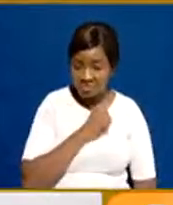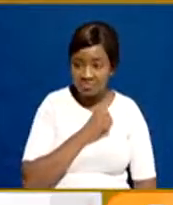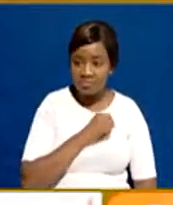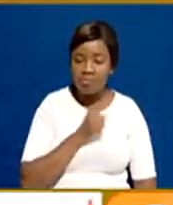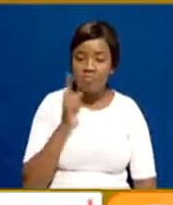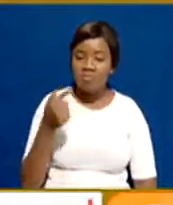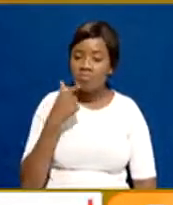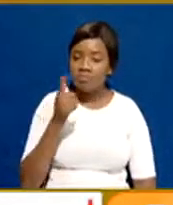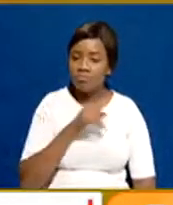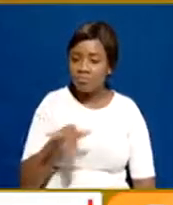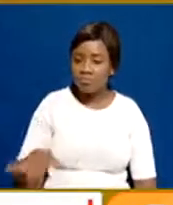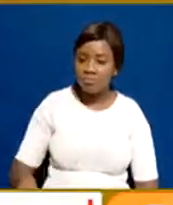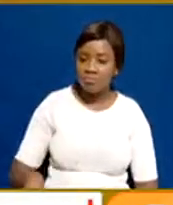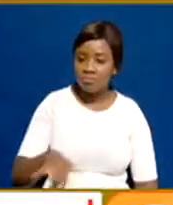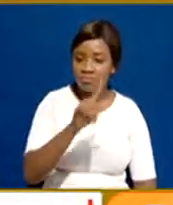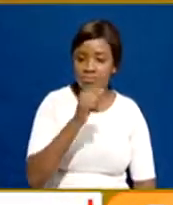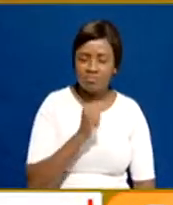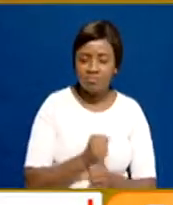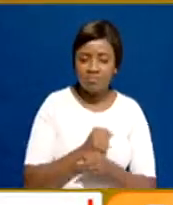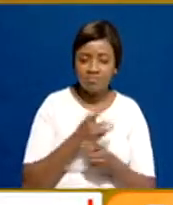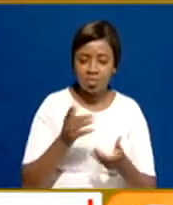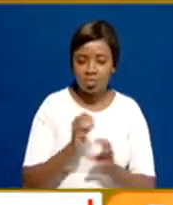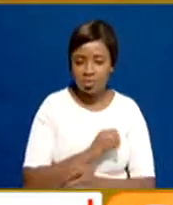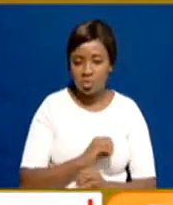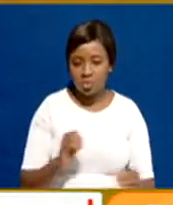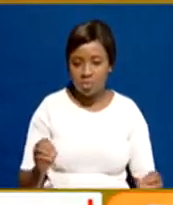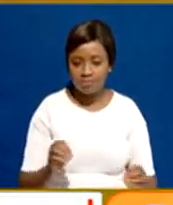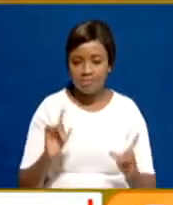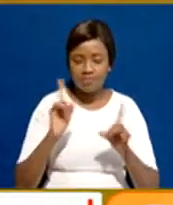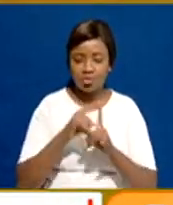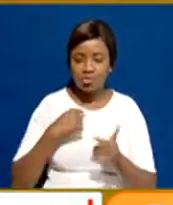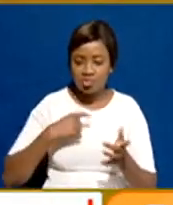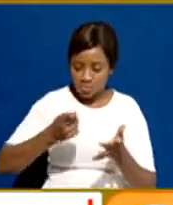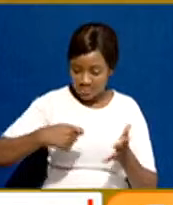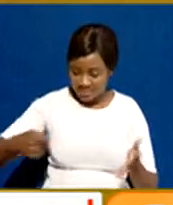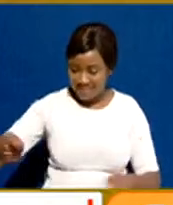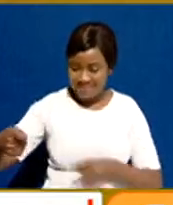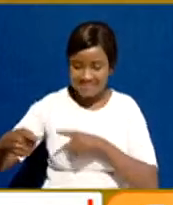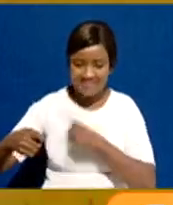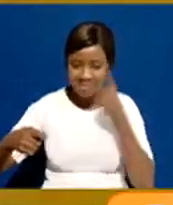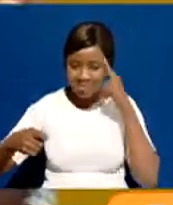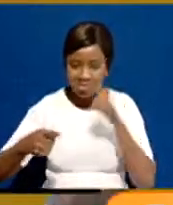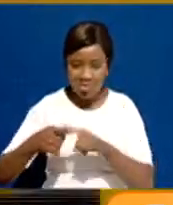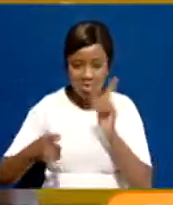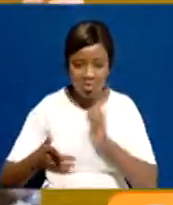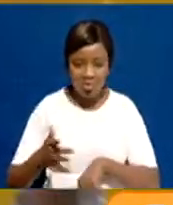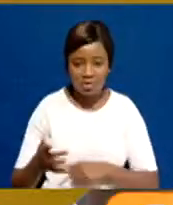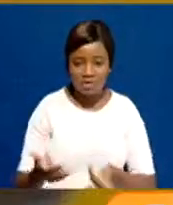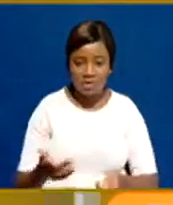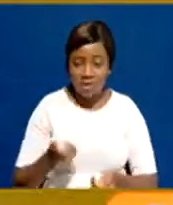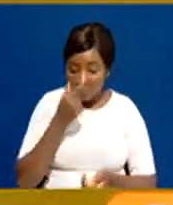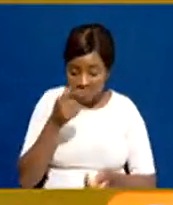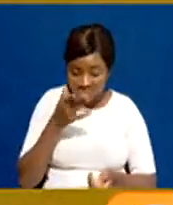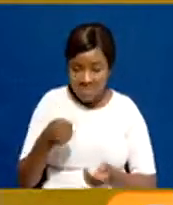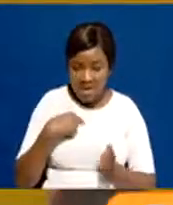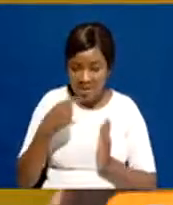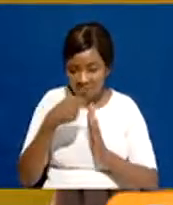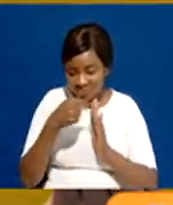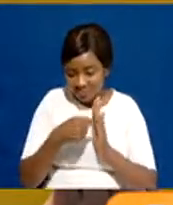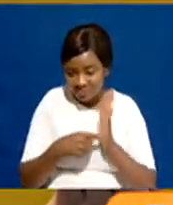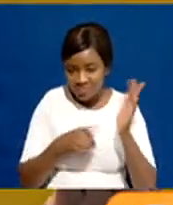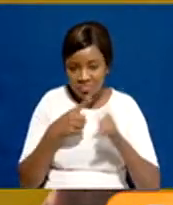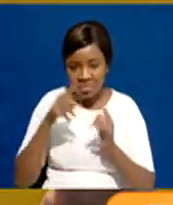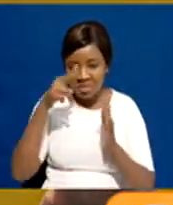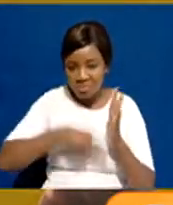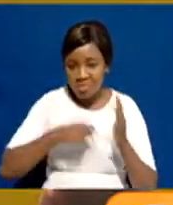out there. So you sign things that you are not really sure of, because there are terms and conditions of terms of references, but